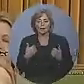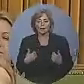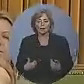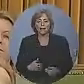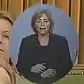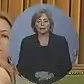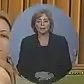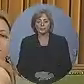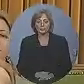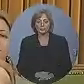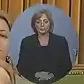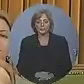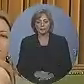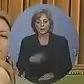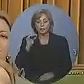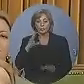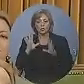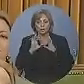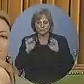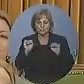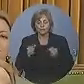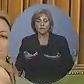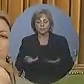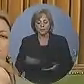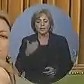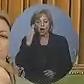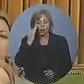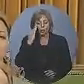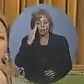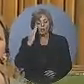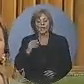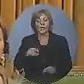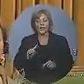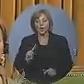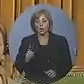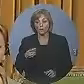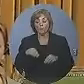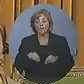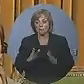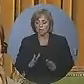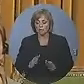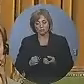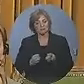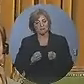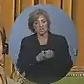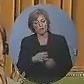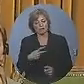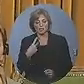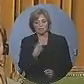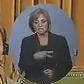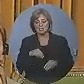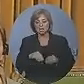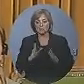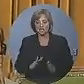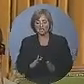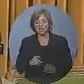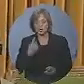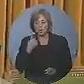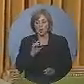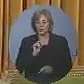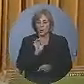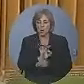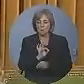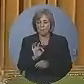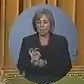Mr. Speaker, we now know the Prime Minister supports his minister's contempt for Parliament. He supports her mistakes, and shamefully, he